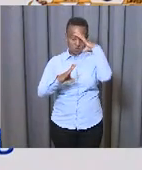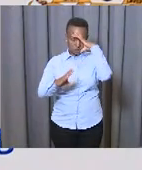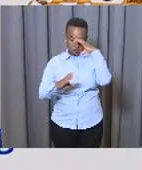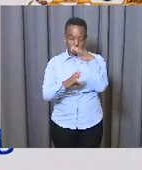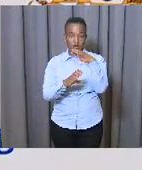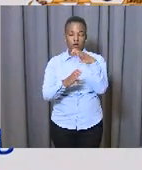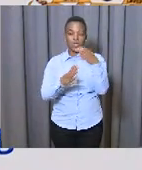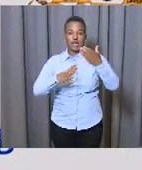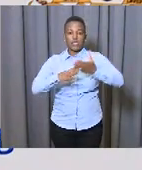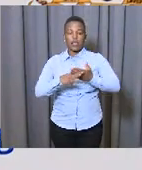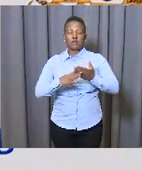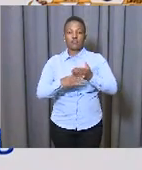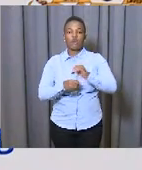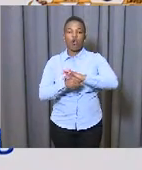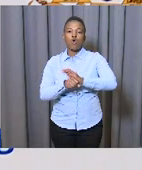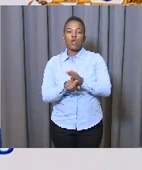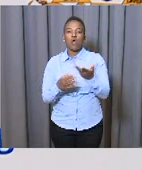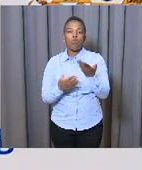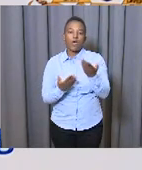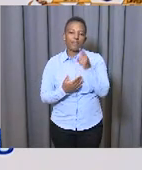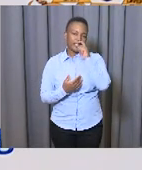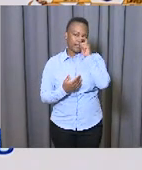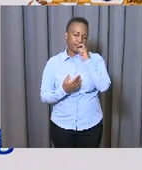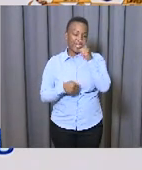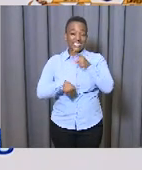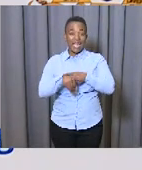cases were in the suburbs. So our tracing teams,